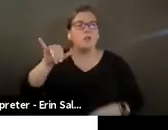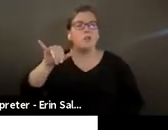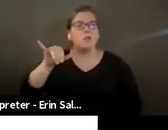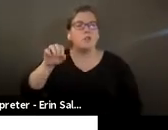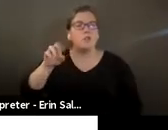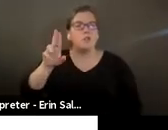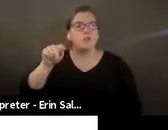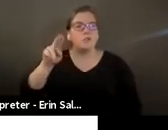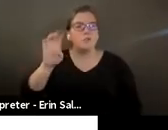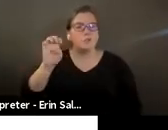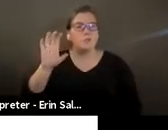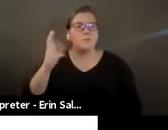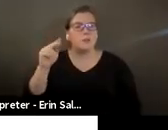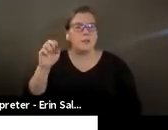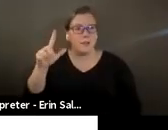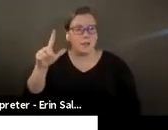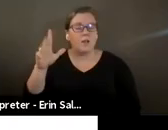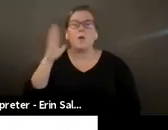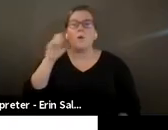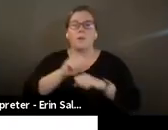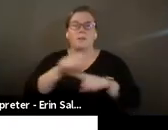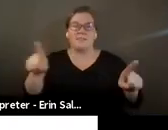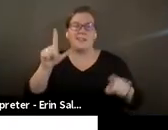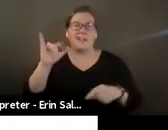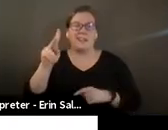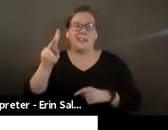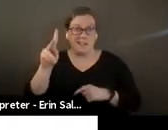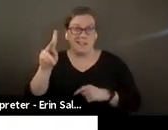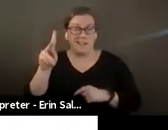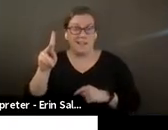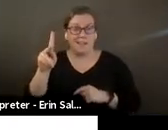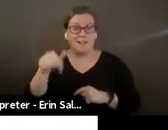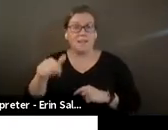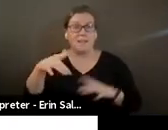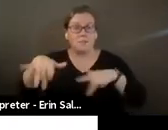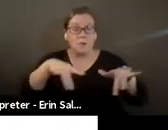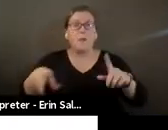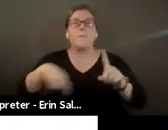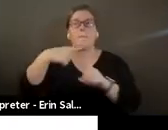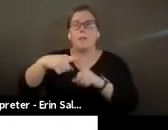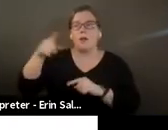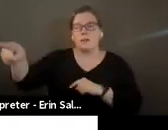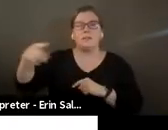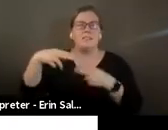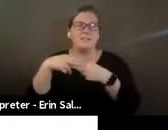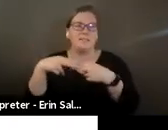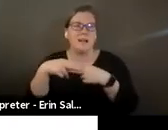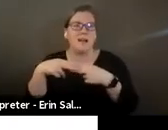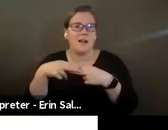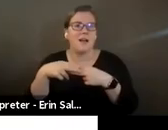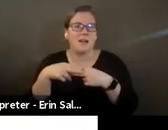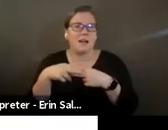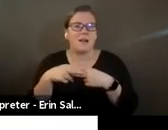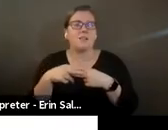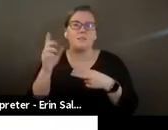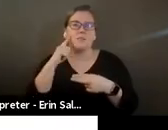and we will send out a link to the recording as well as a copy of the PDF slides available for